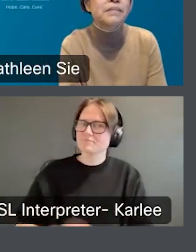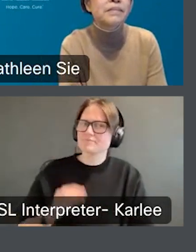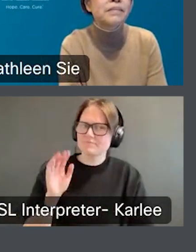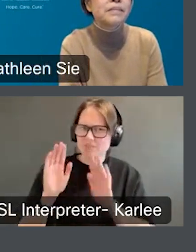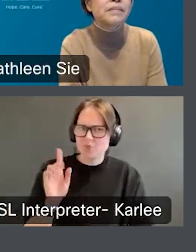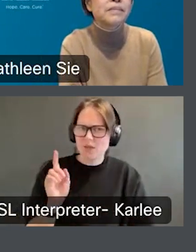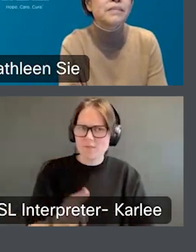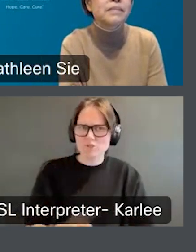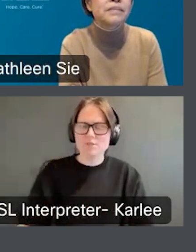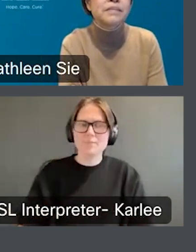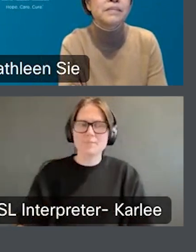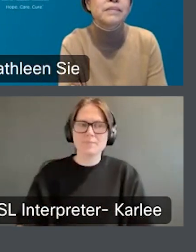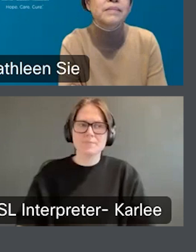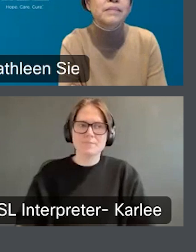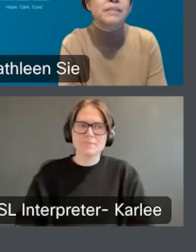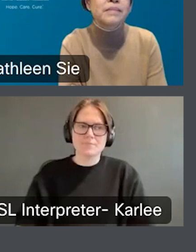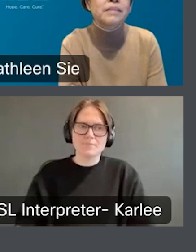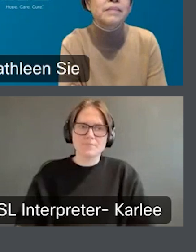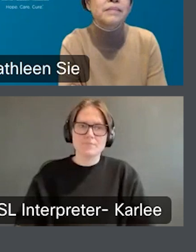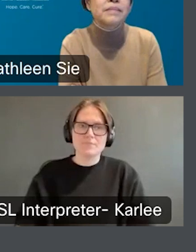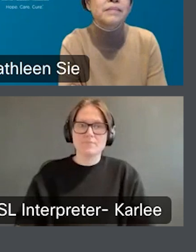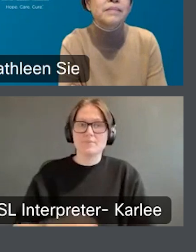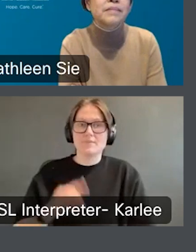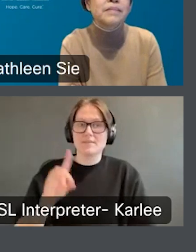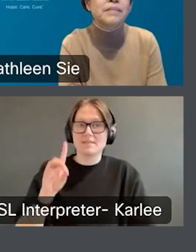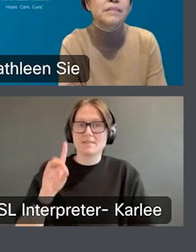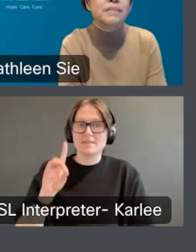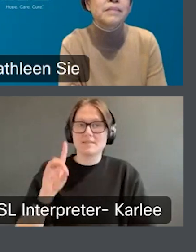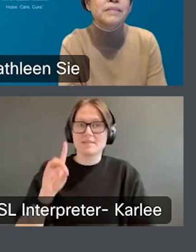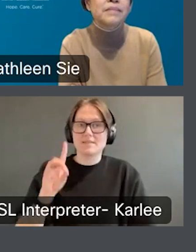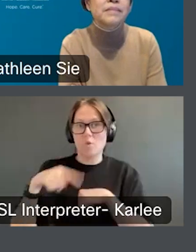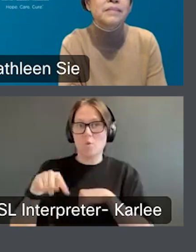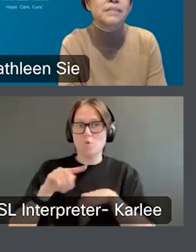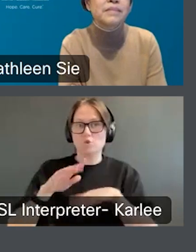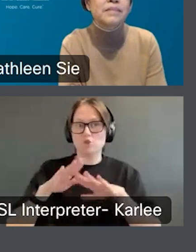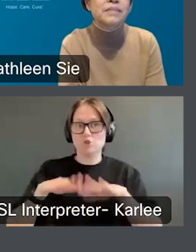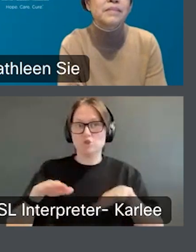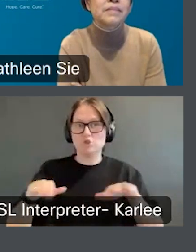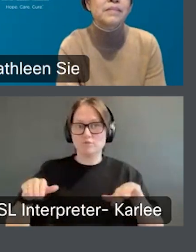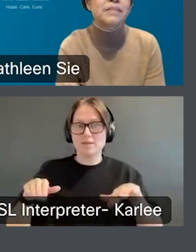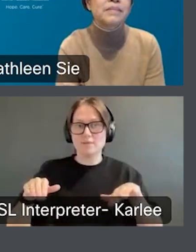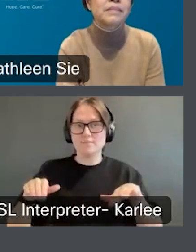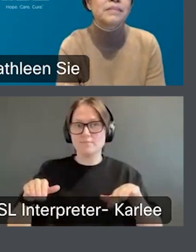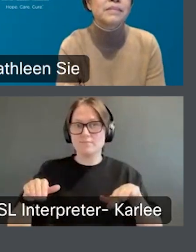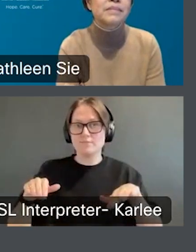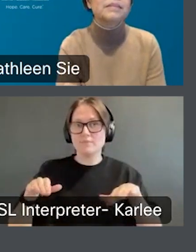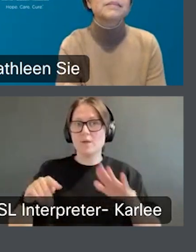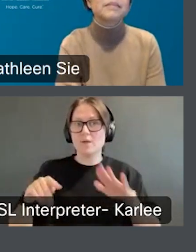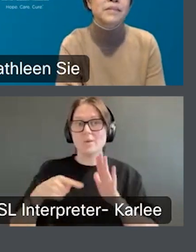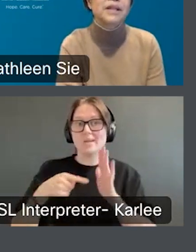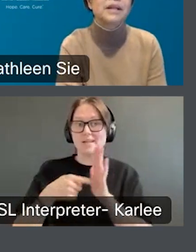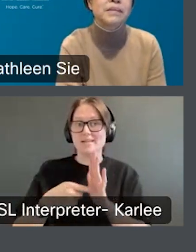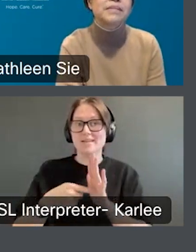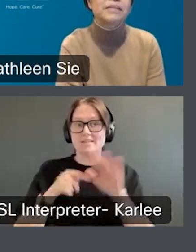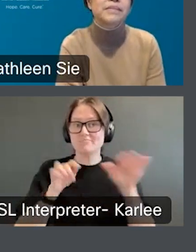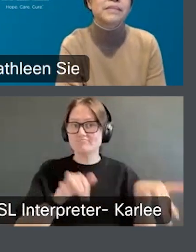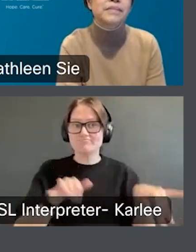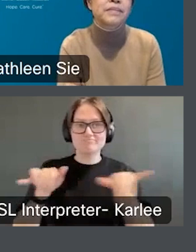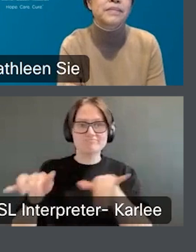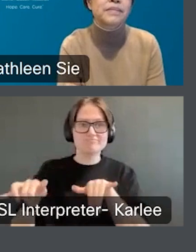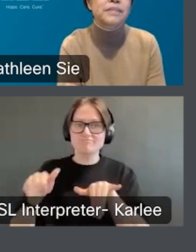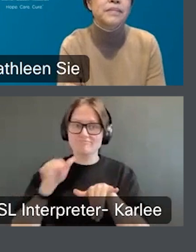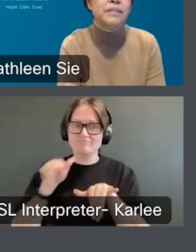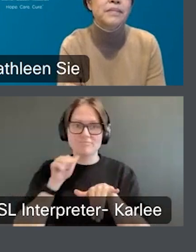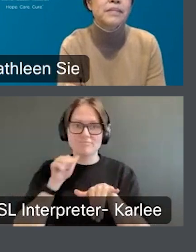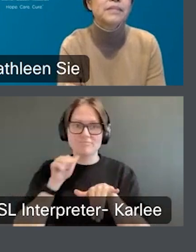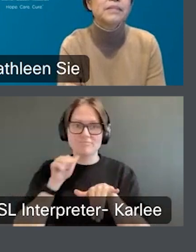data that is out there on those children would indicate that they are not different, that they are also at